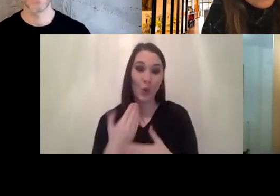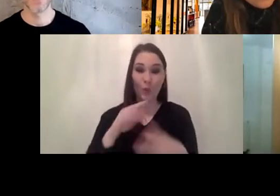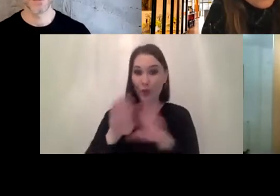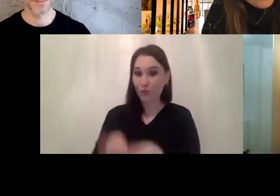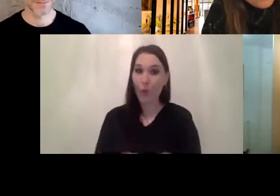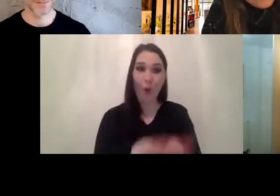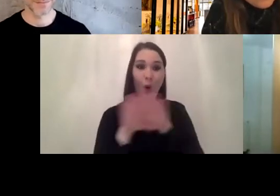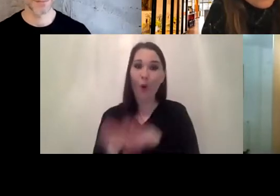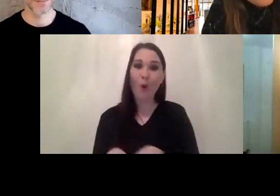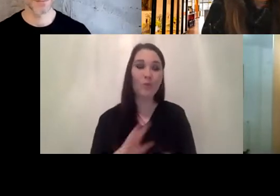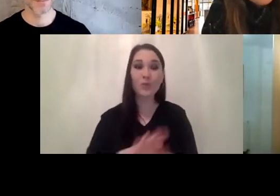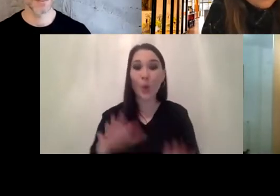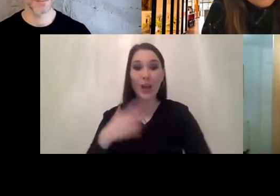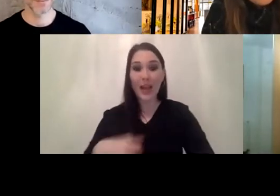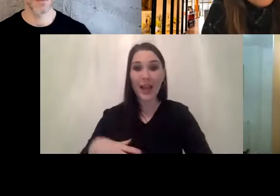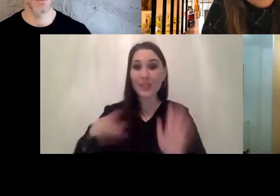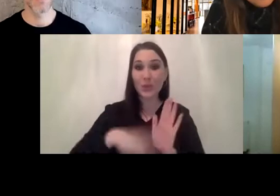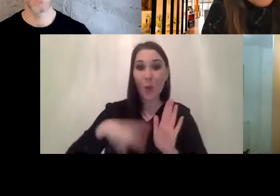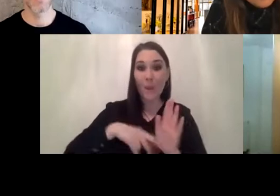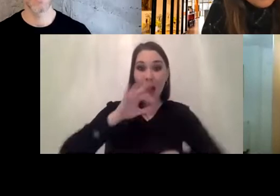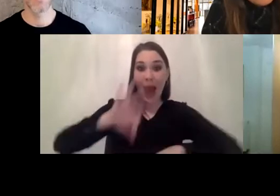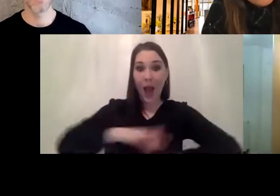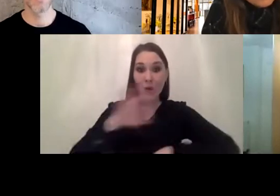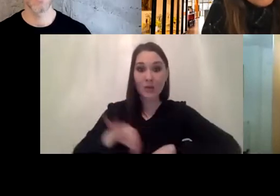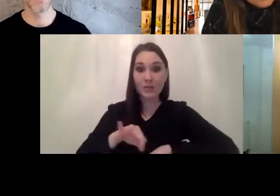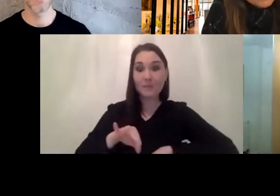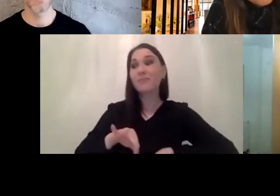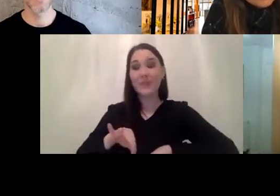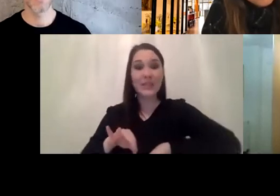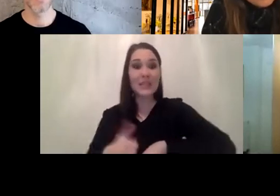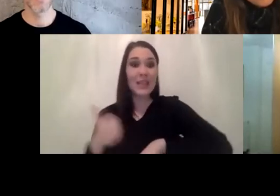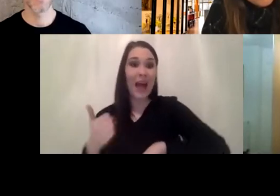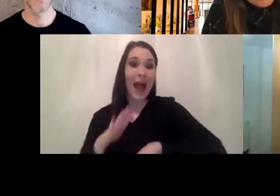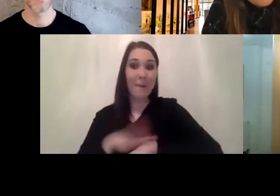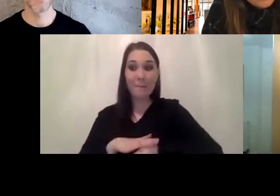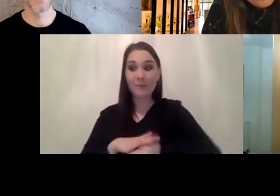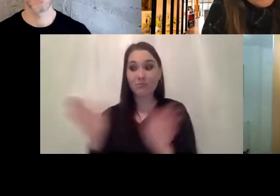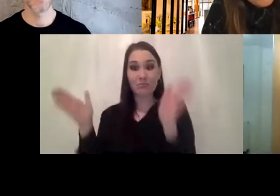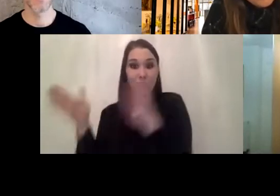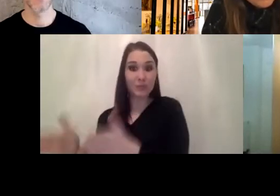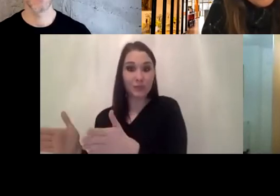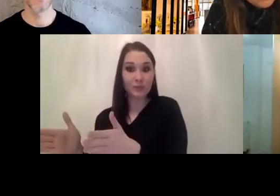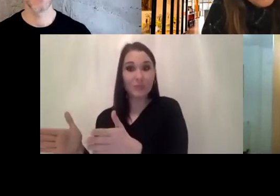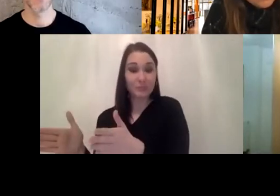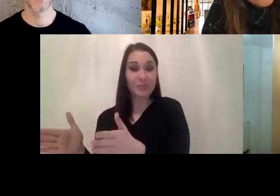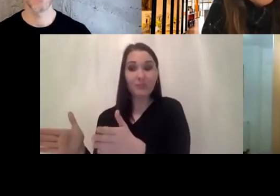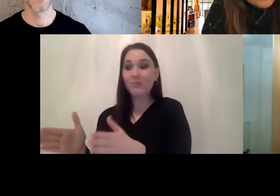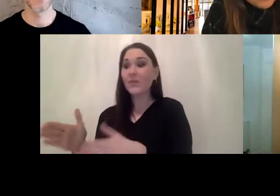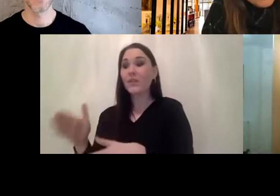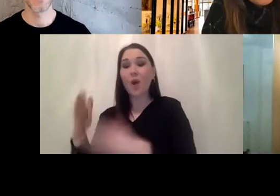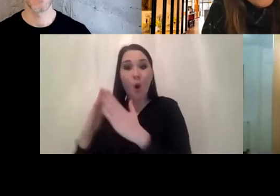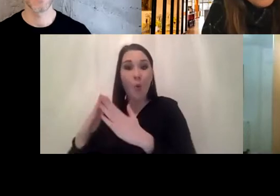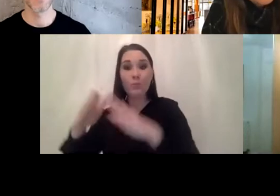normal core hours. If you need time out to do some homeschooling, then take that time out. You can catch up on stuff later if